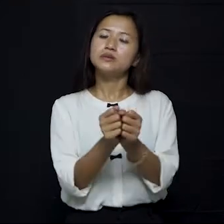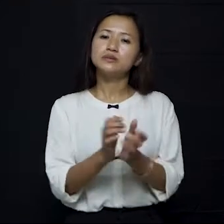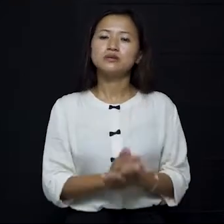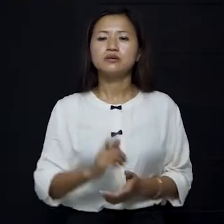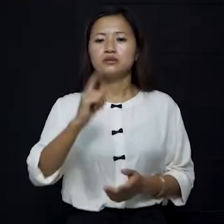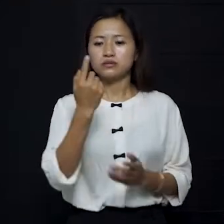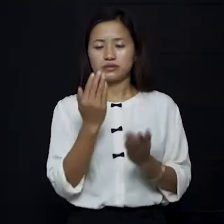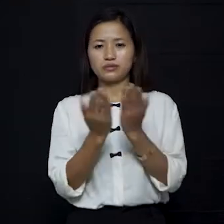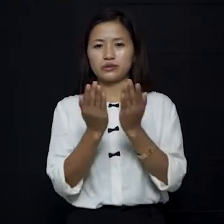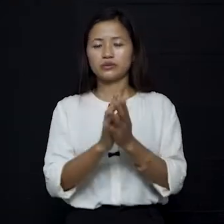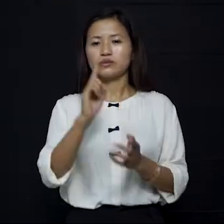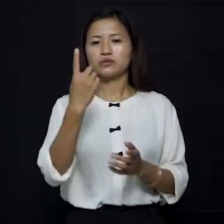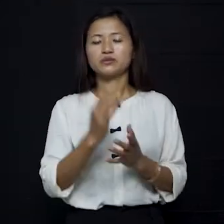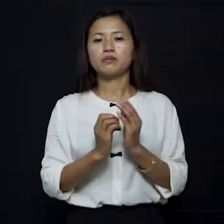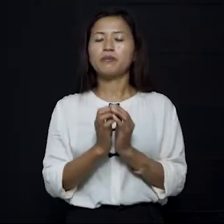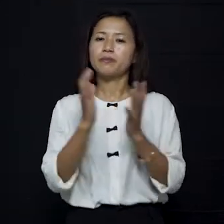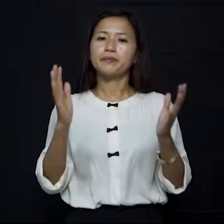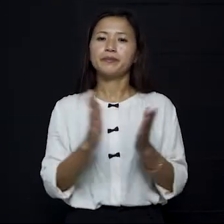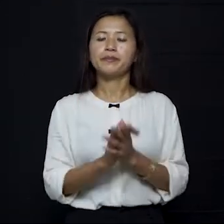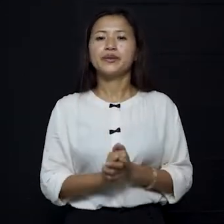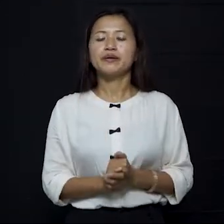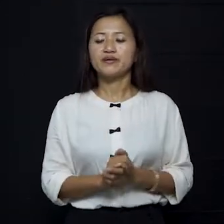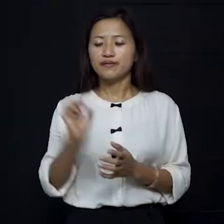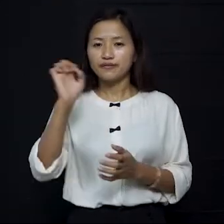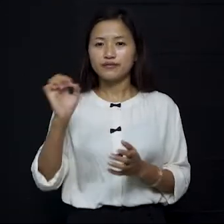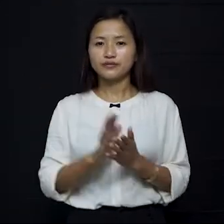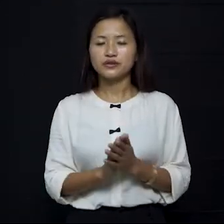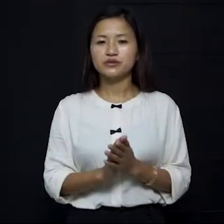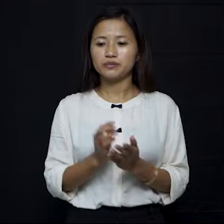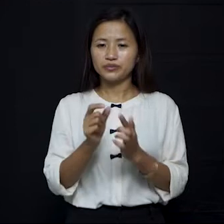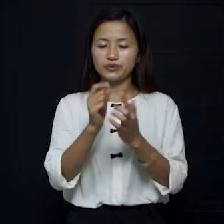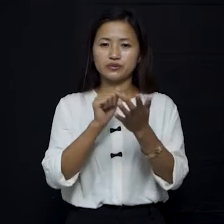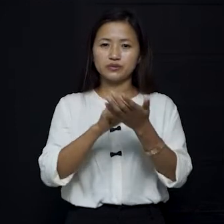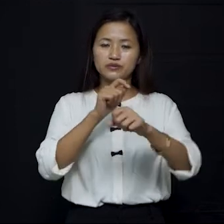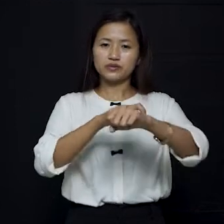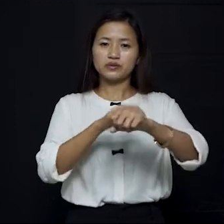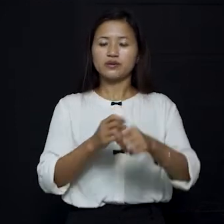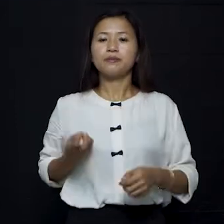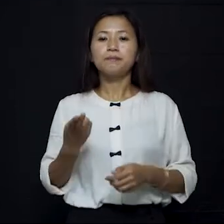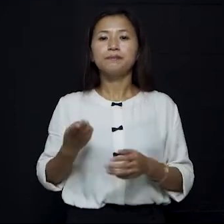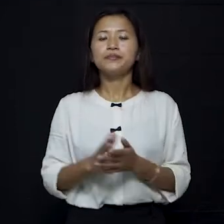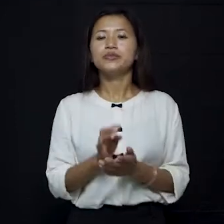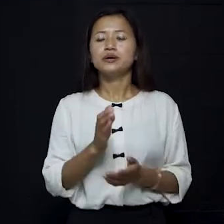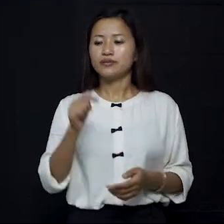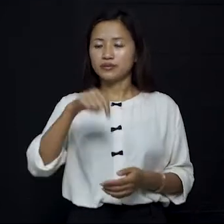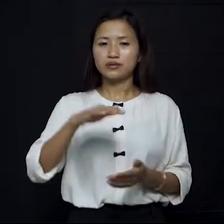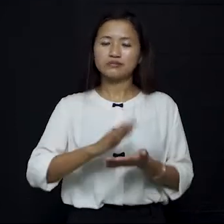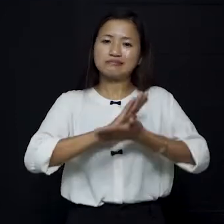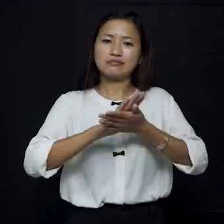book once more to describe an action or event which occupied a period of time in the past which is now